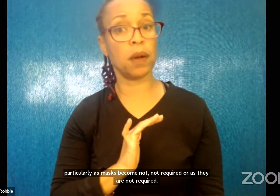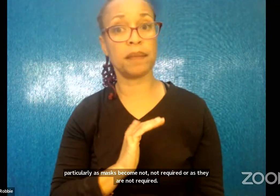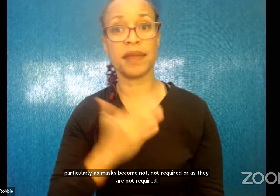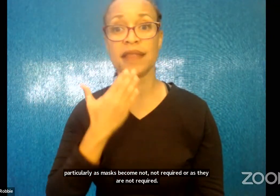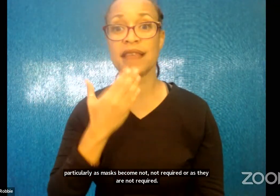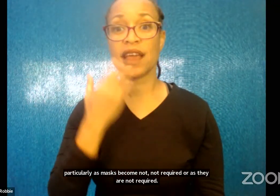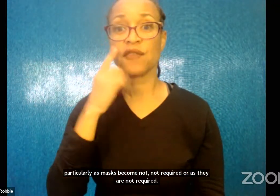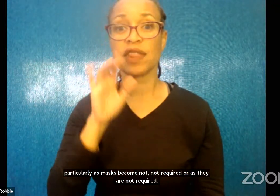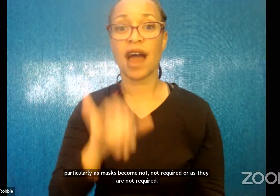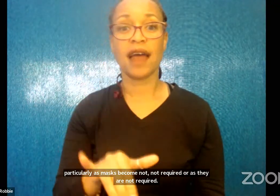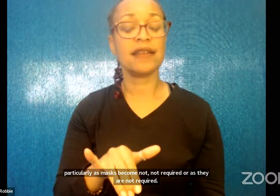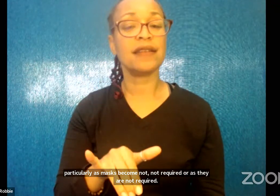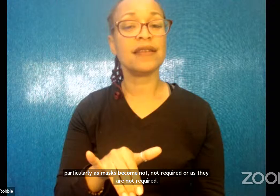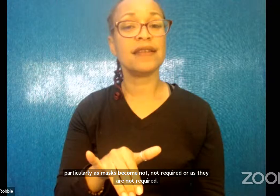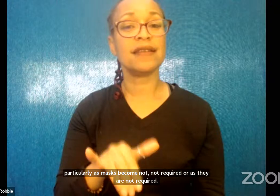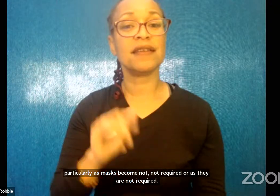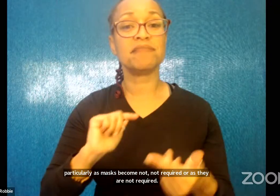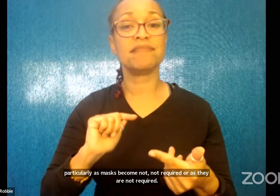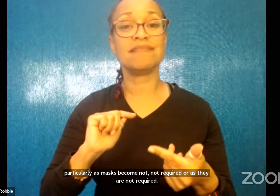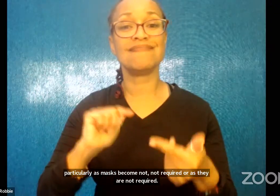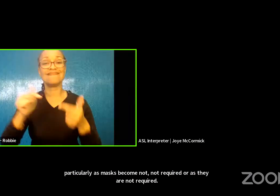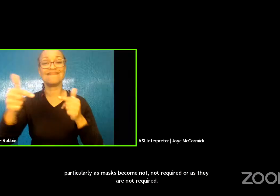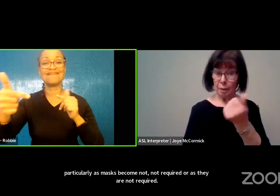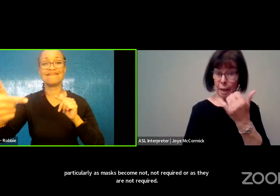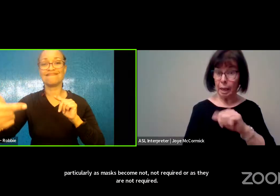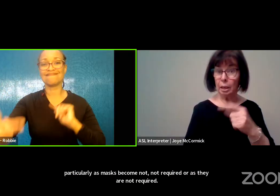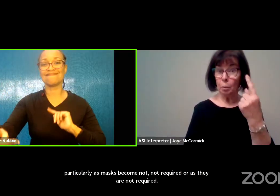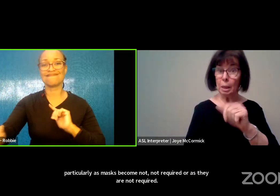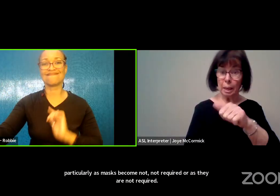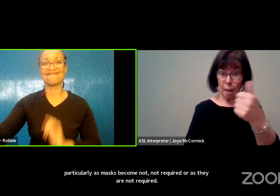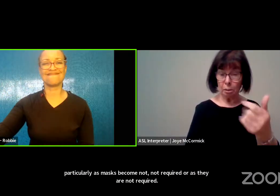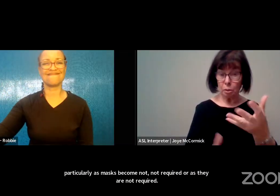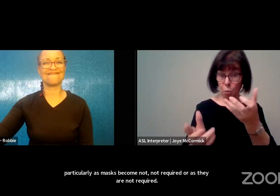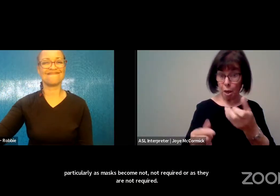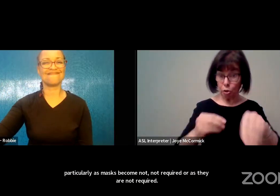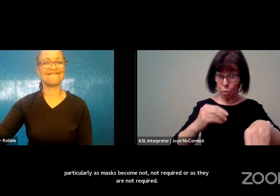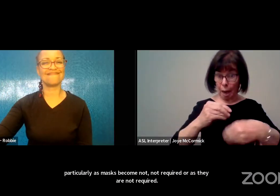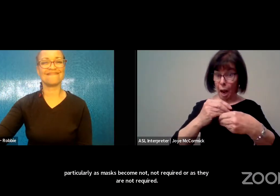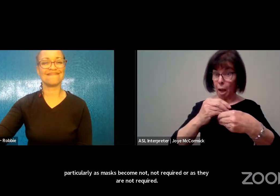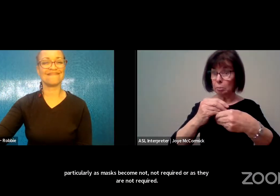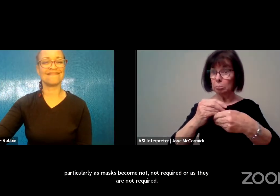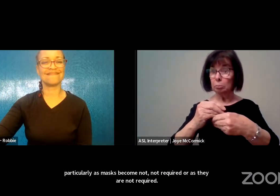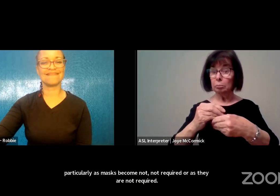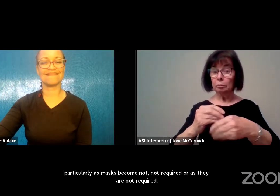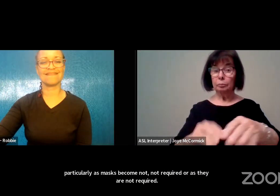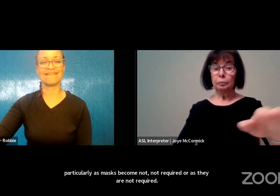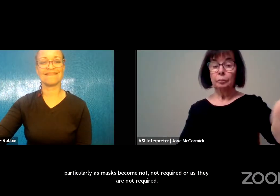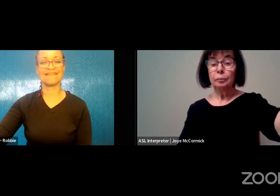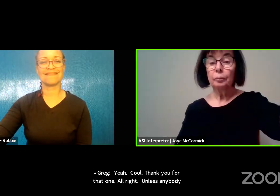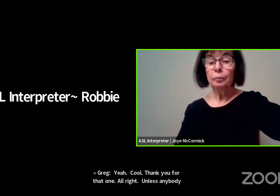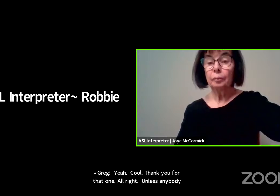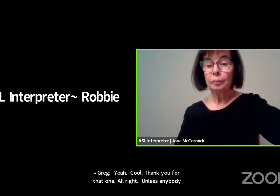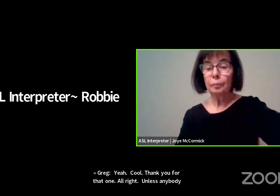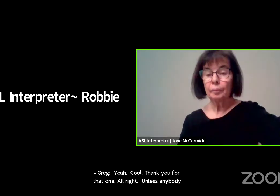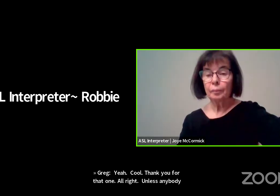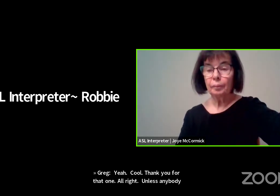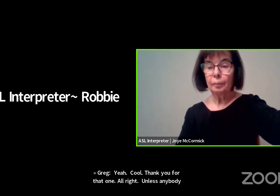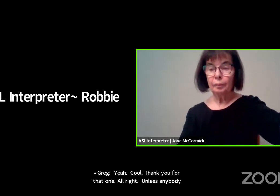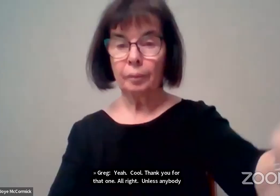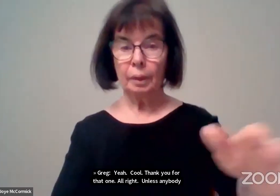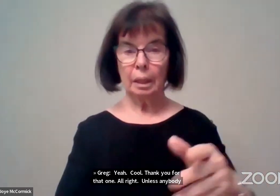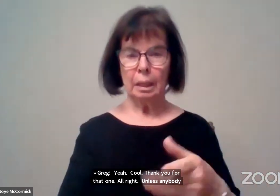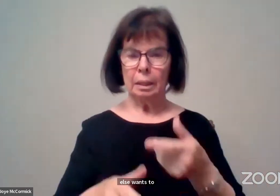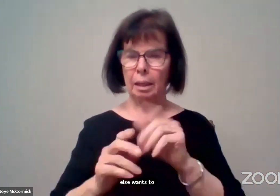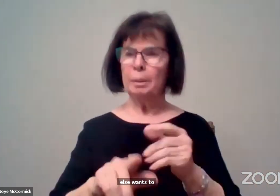one. All right, unless there's anybody else who wants to add anything, let me turn this over to one of our other co-chairs, as